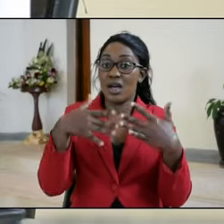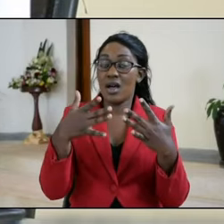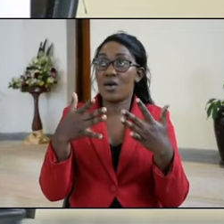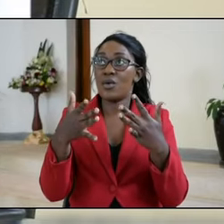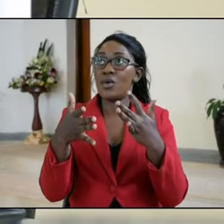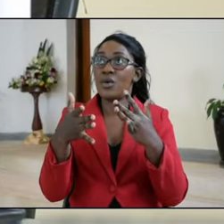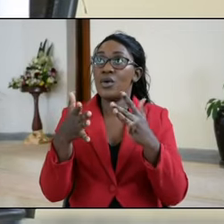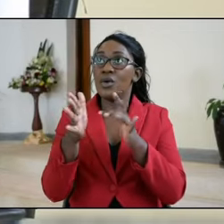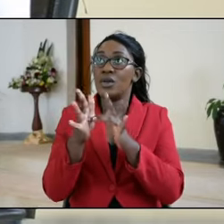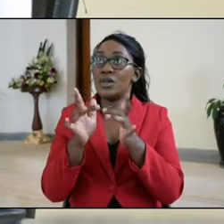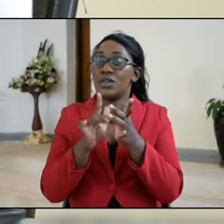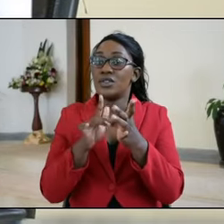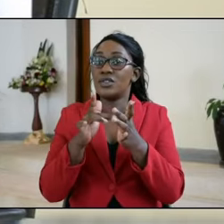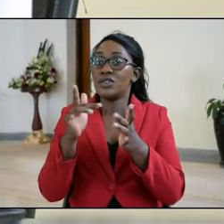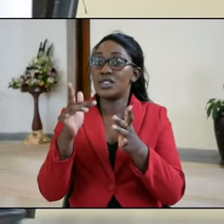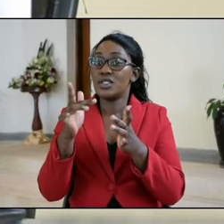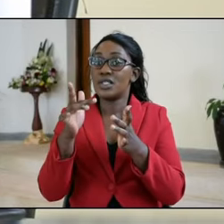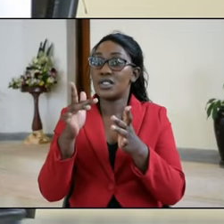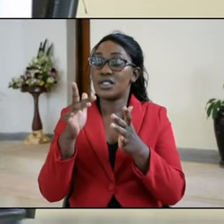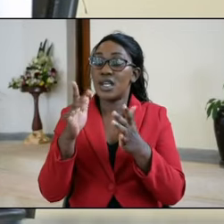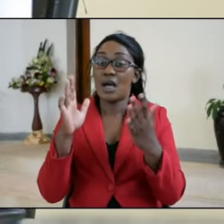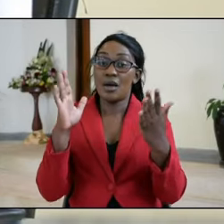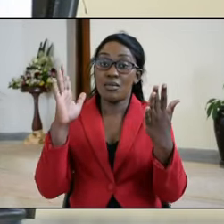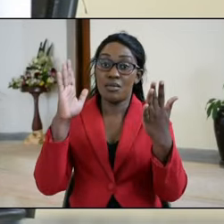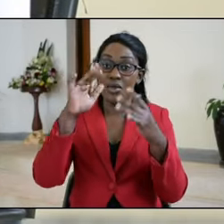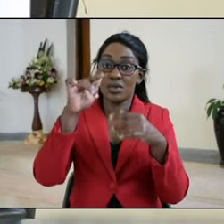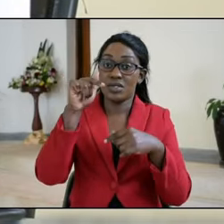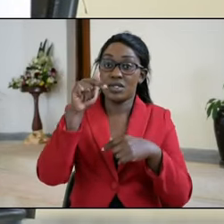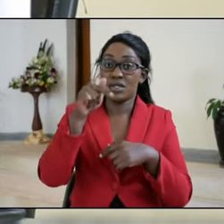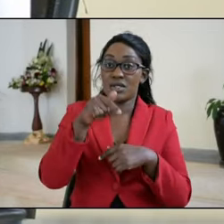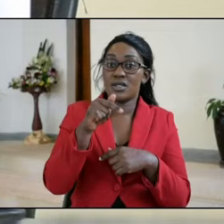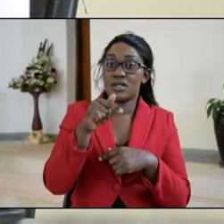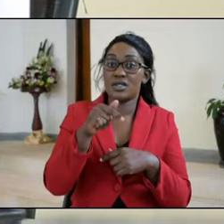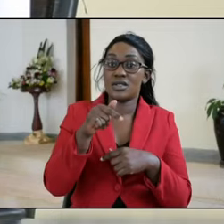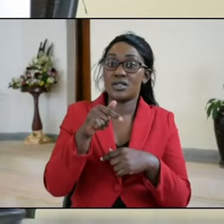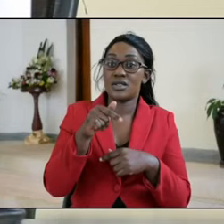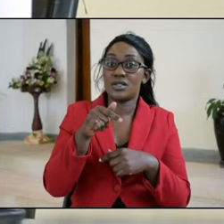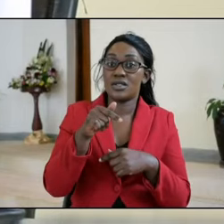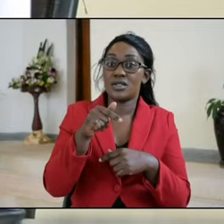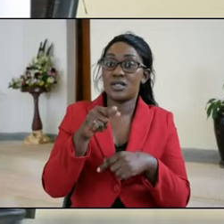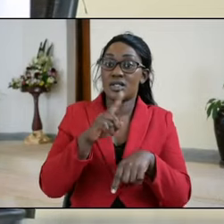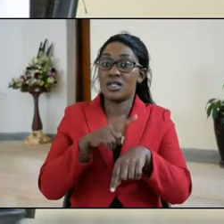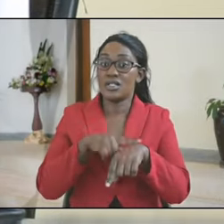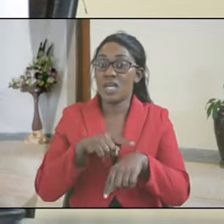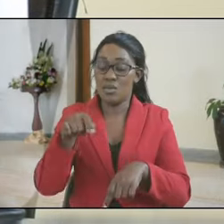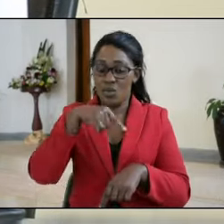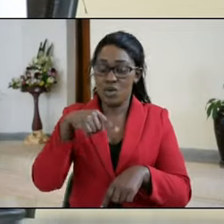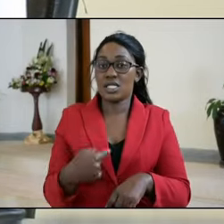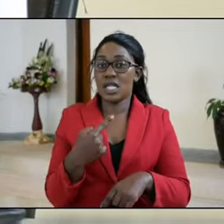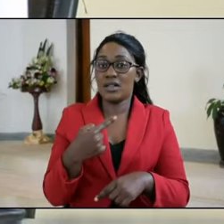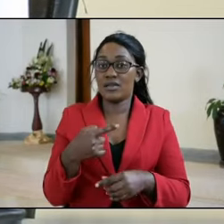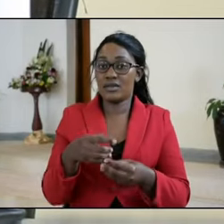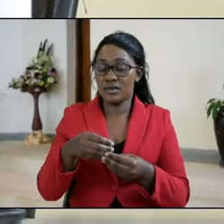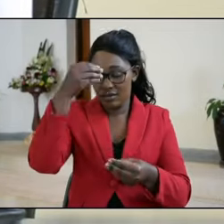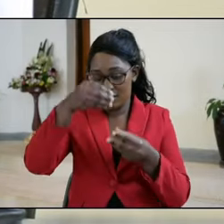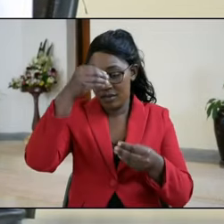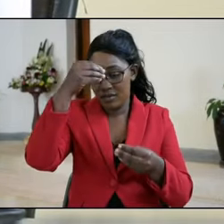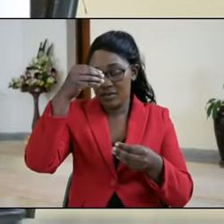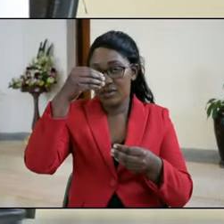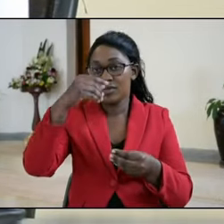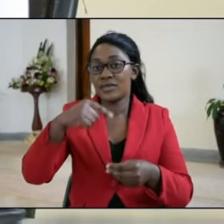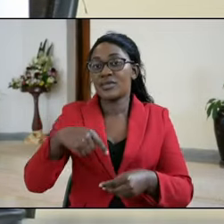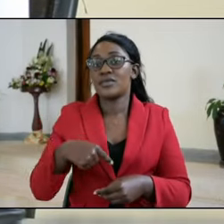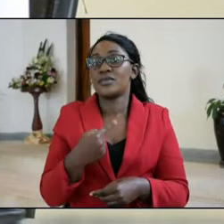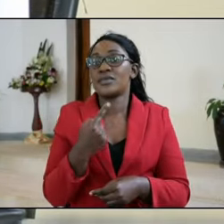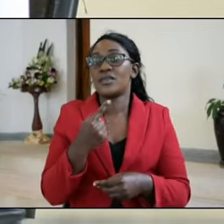written. And how will we know what is written? When we ourselves take time to study that which is written, study